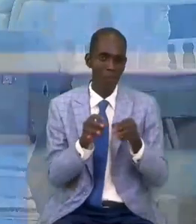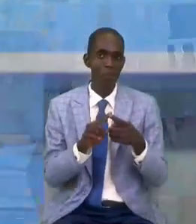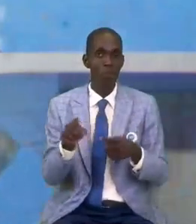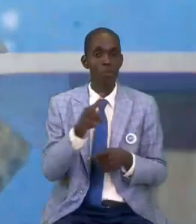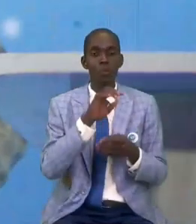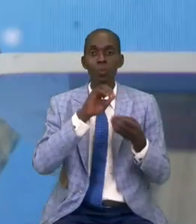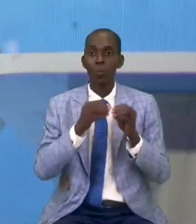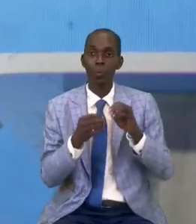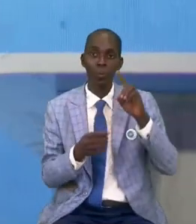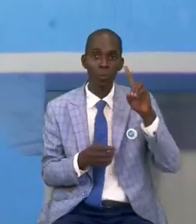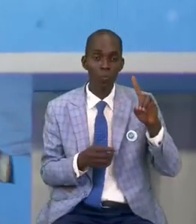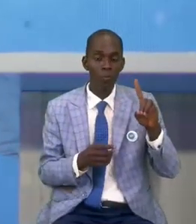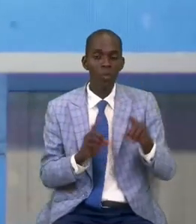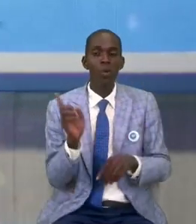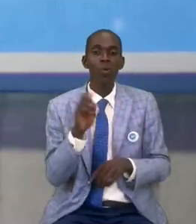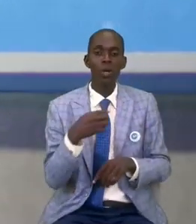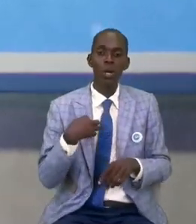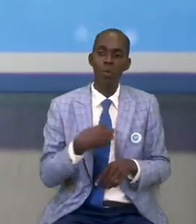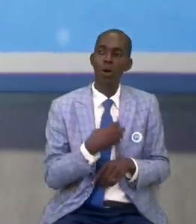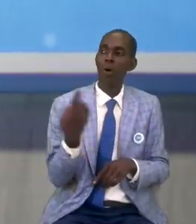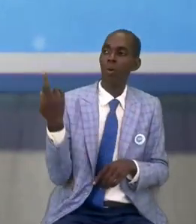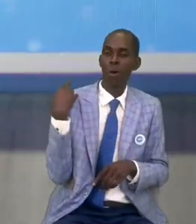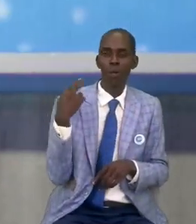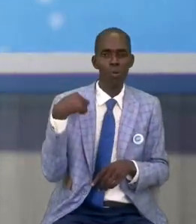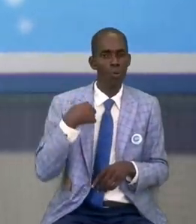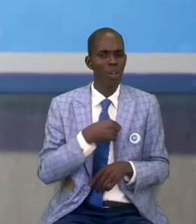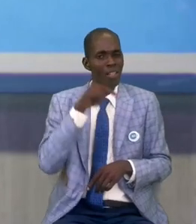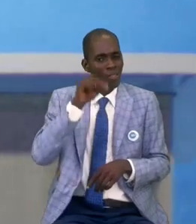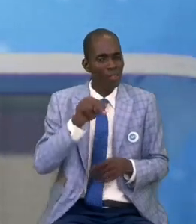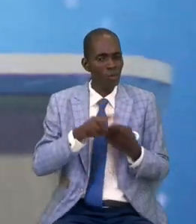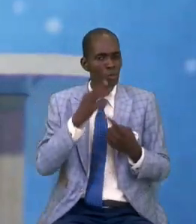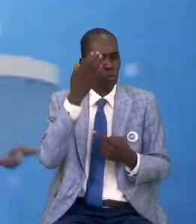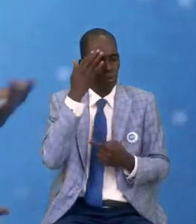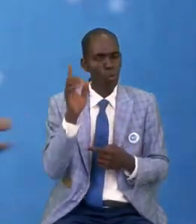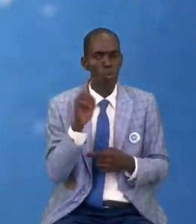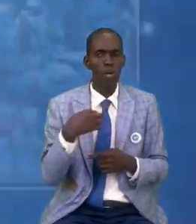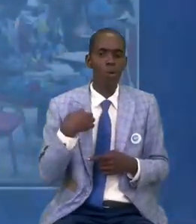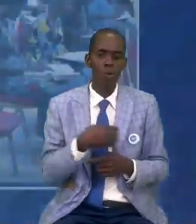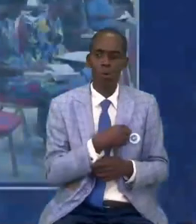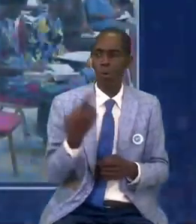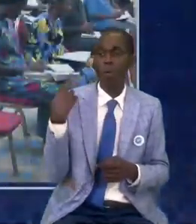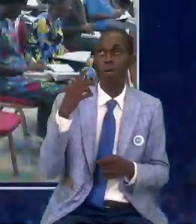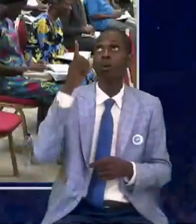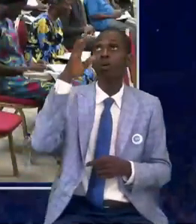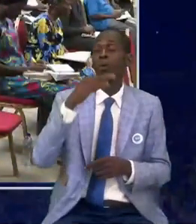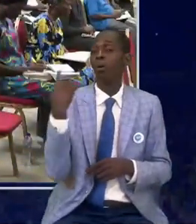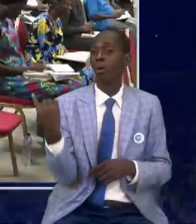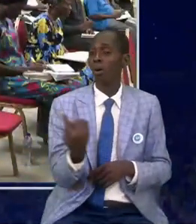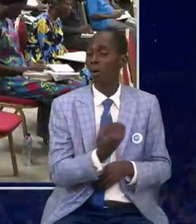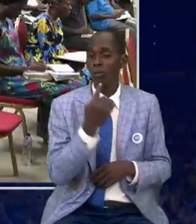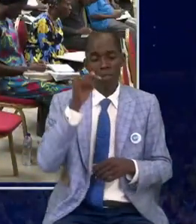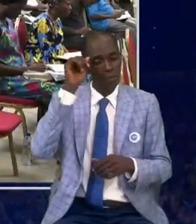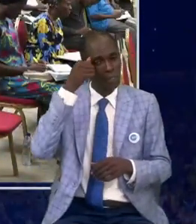we were. The Lord always reminded the children of Israel where they were. He said, you were in Egypt, and you were